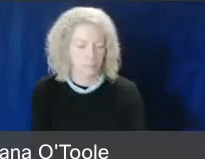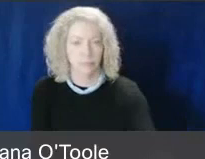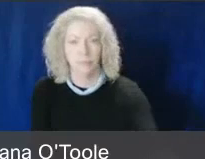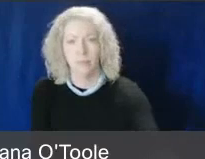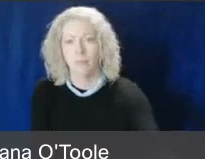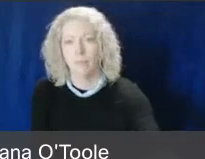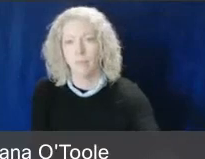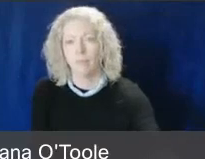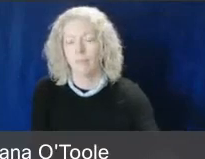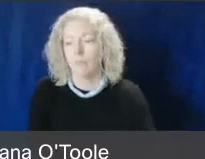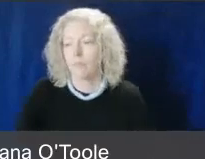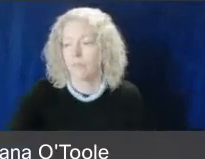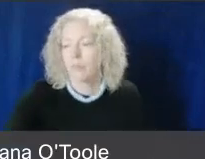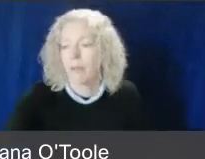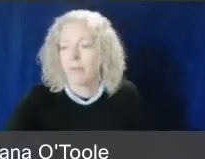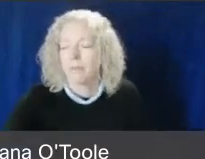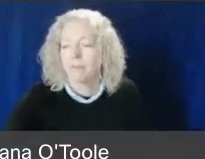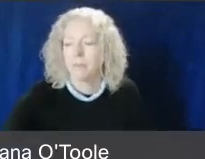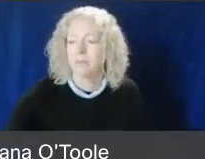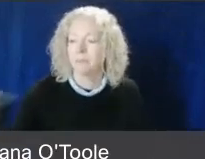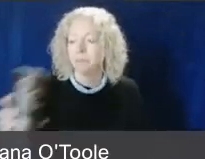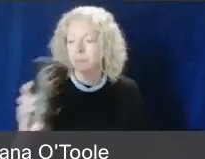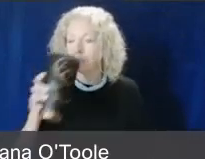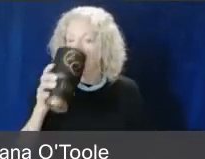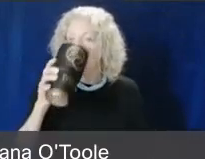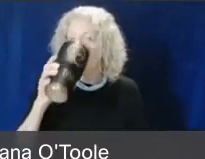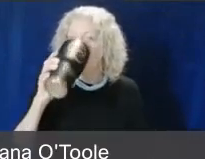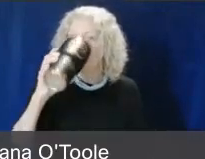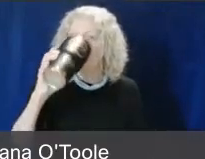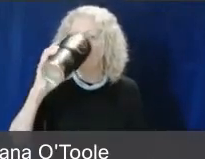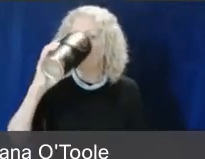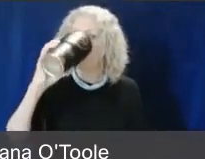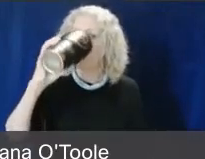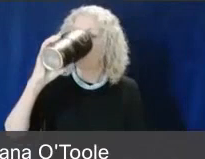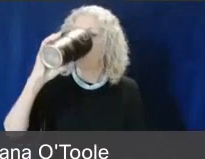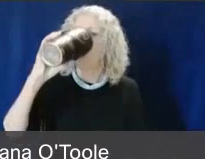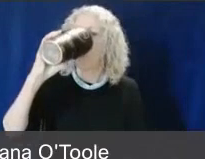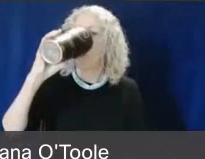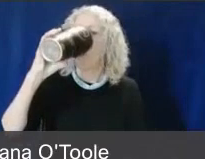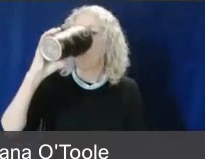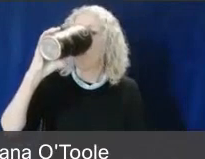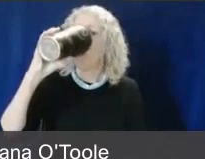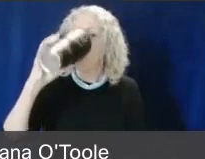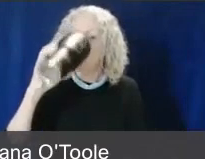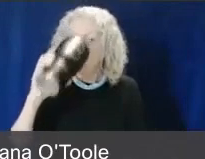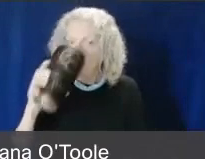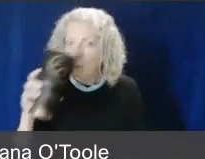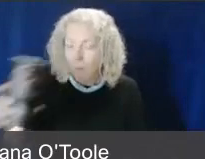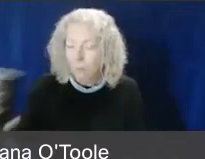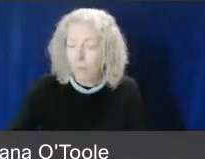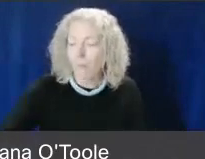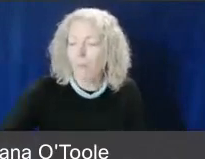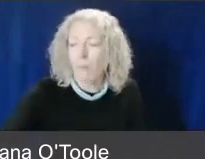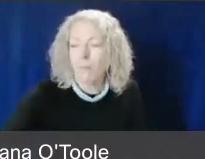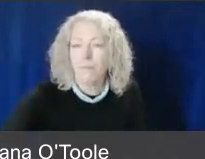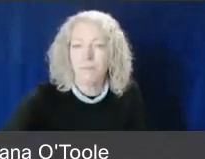that students have a connection point. And I'm really concerned, deeply concerned about what the student experience will be in the